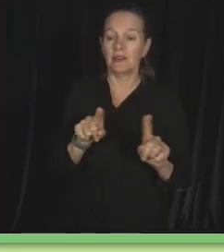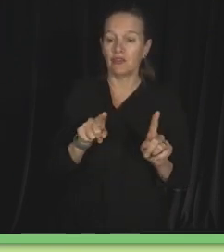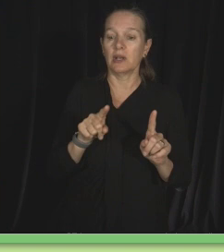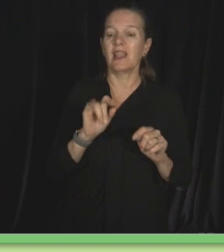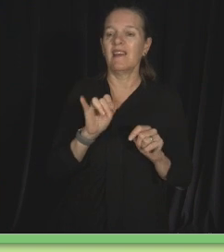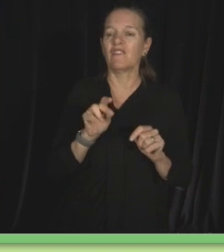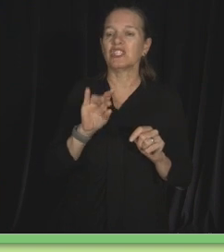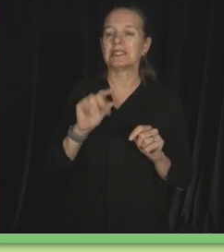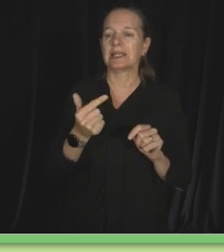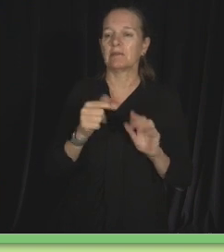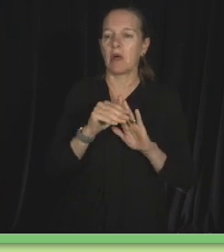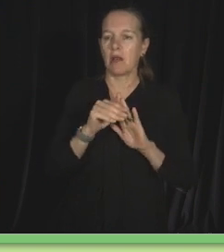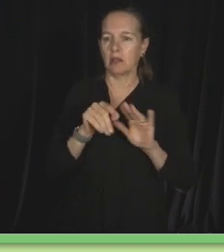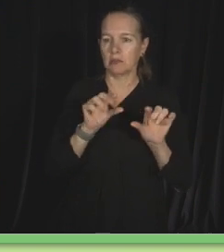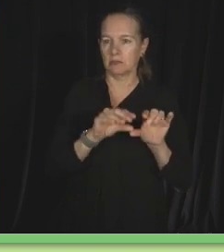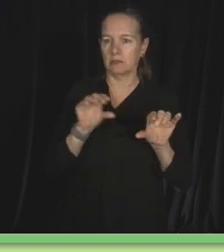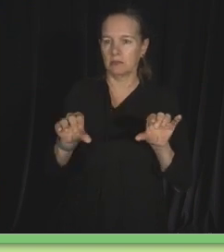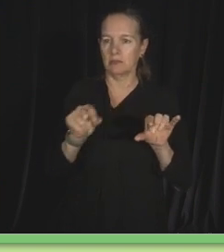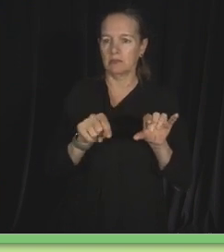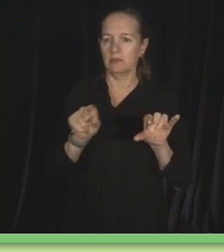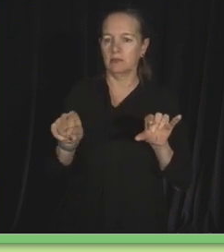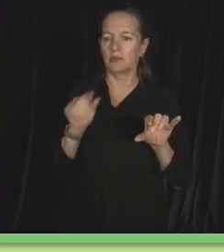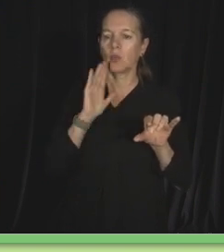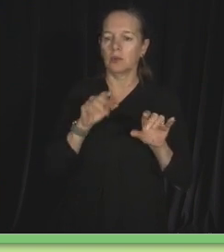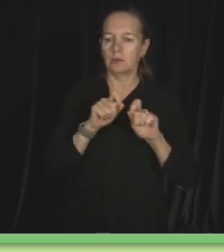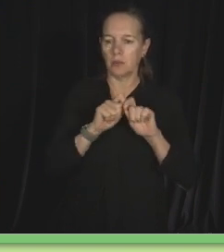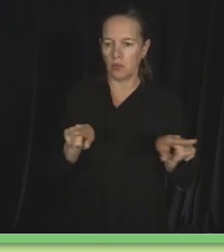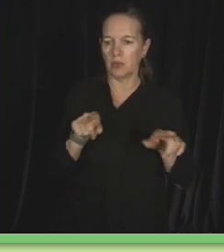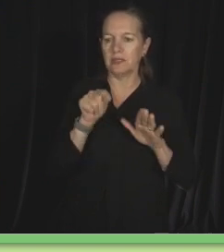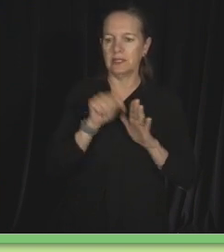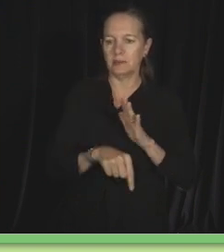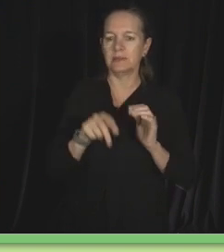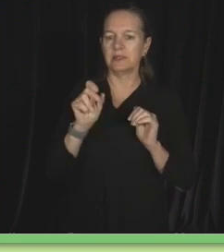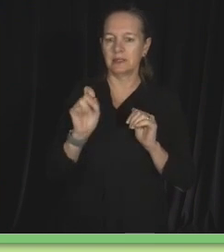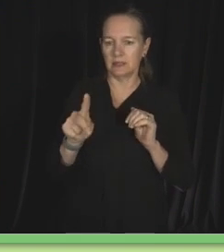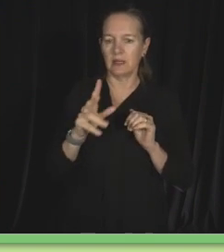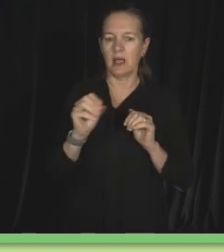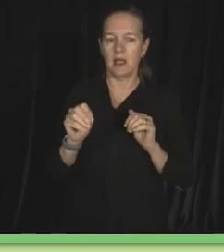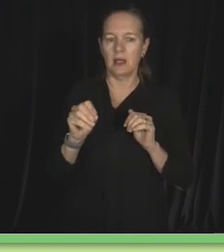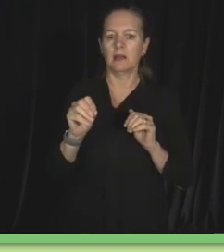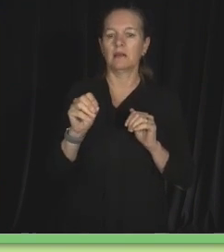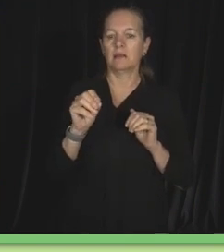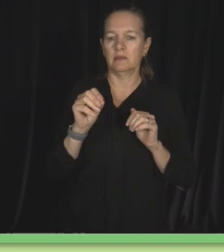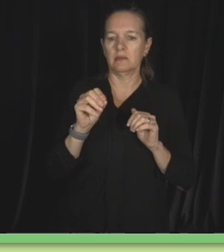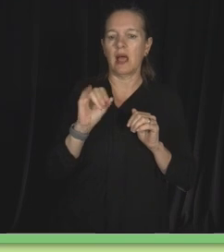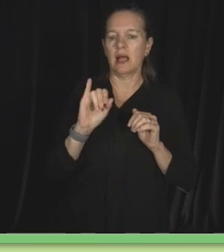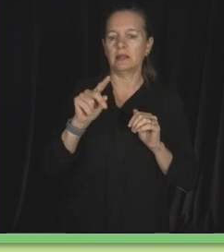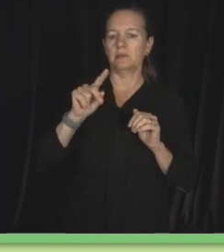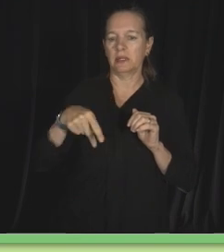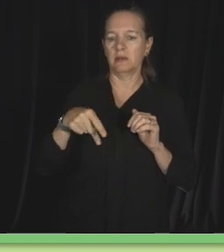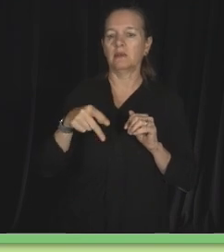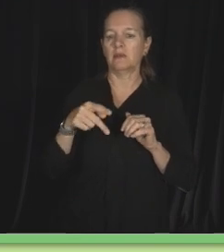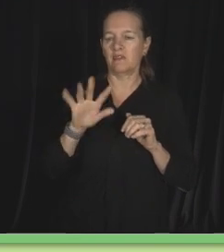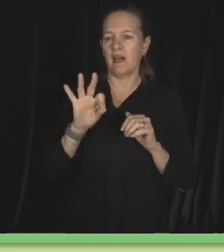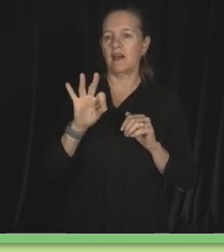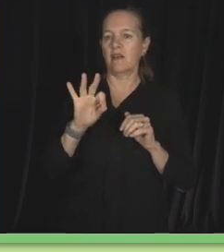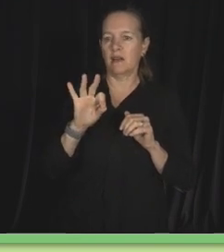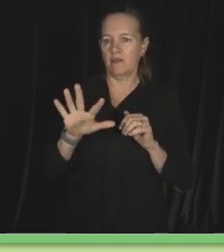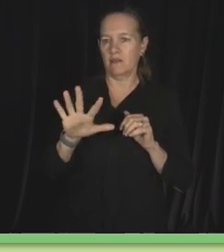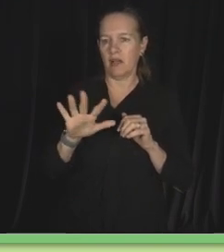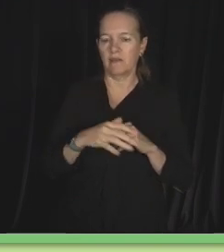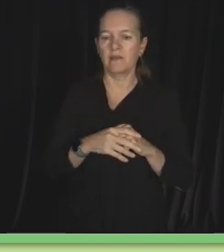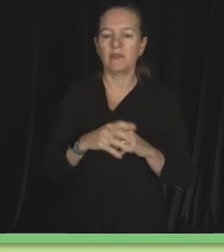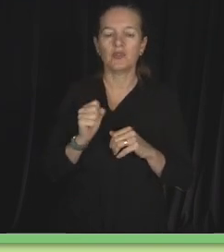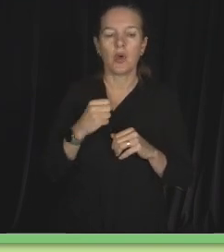inferencing models. We're going to leverage KAITO to deploy DeepSeek and 5.4. We do this with the aforementioned workspace